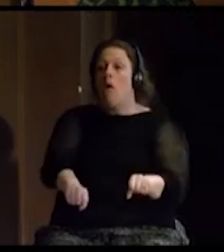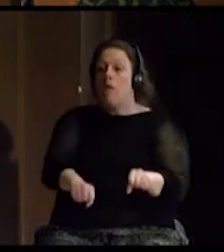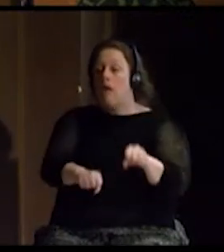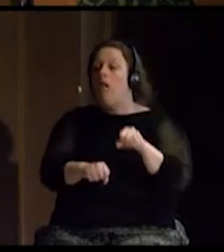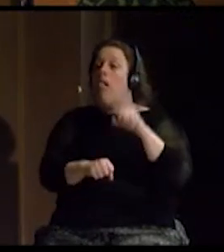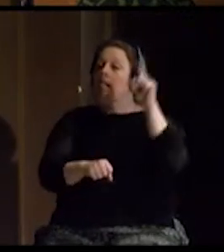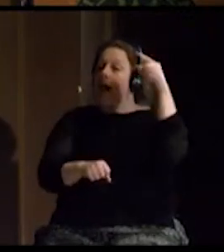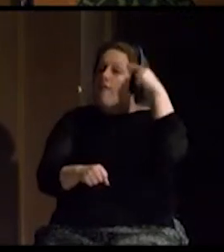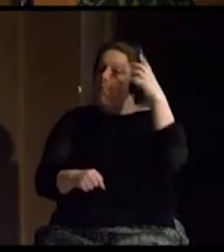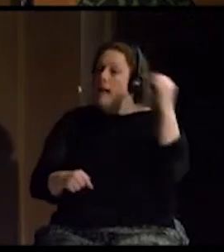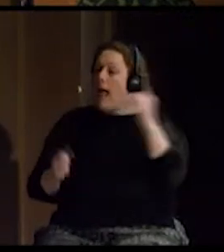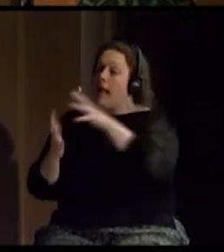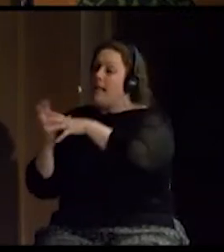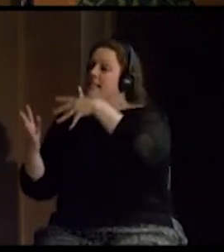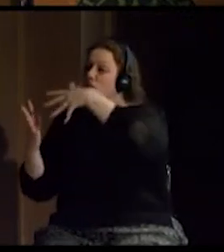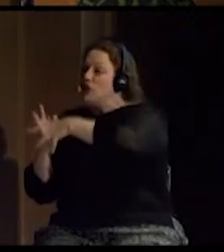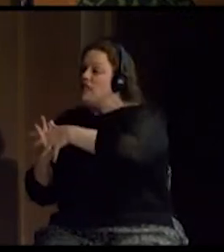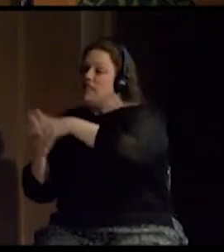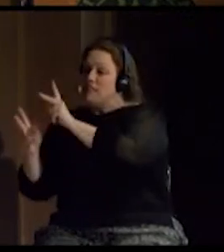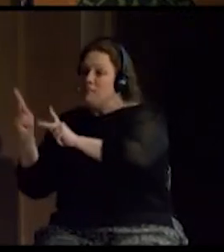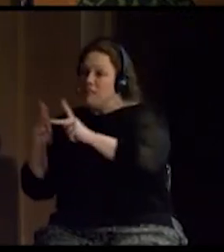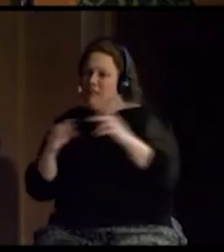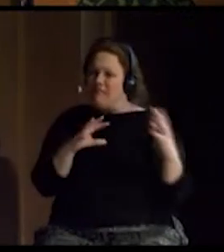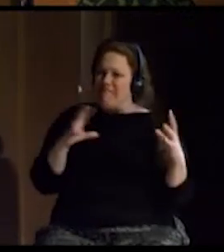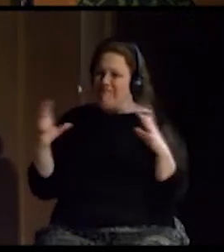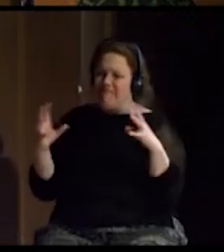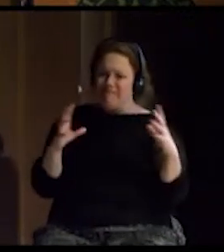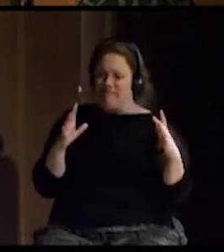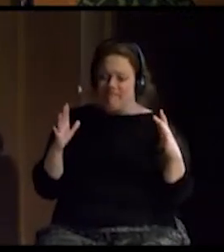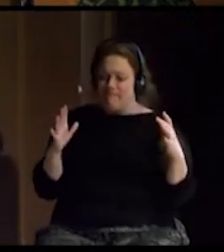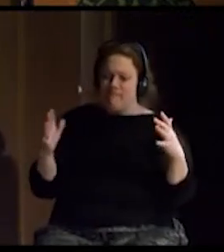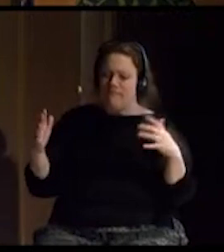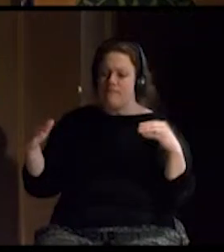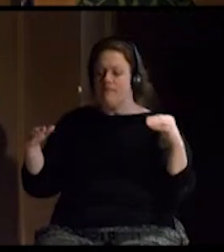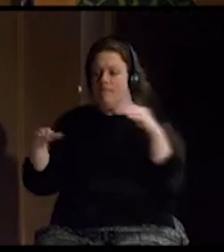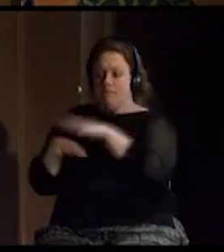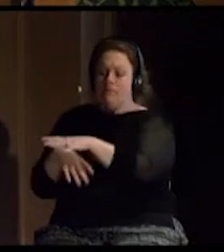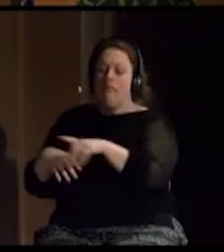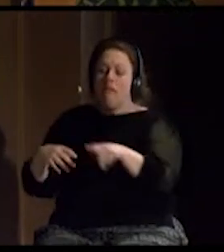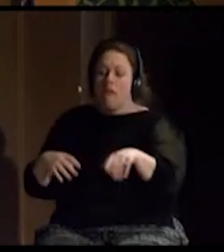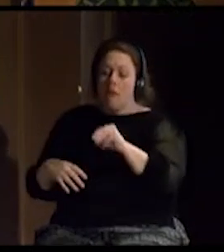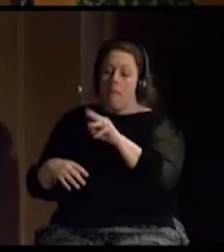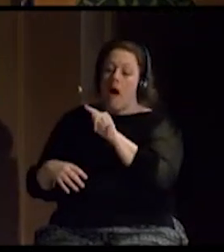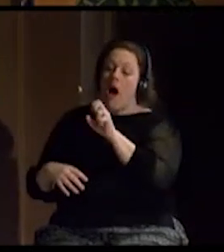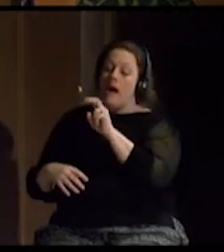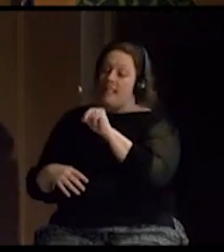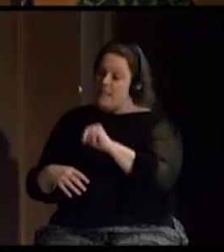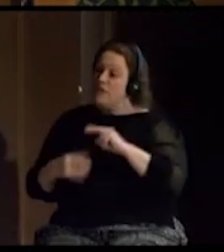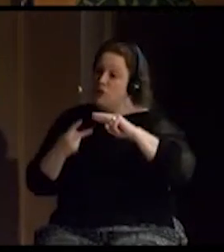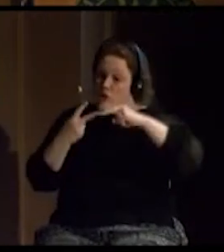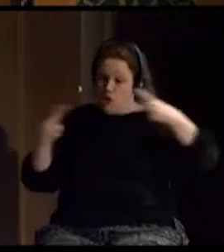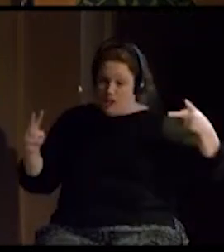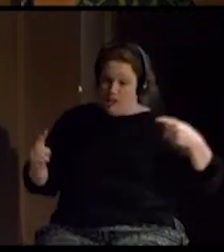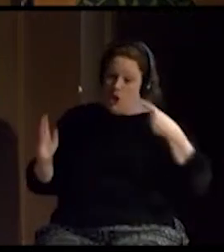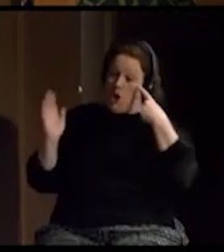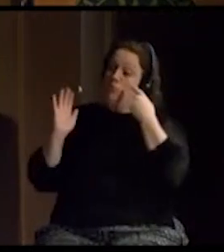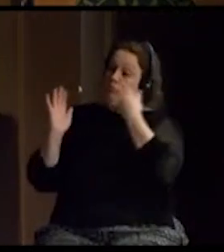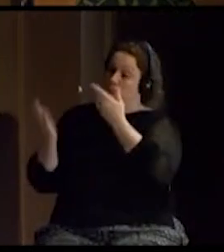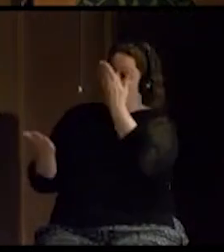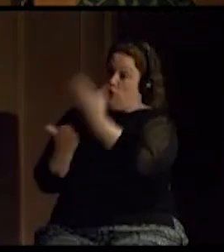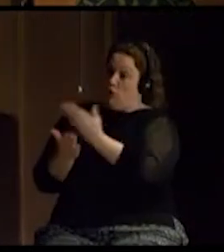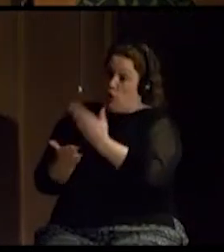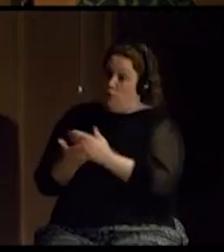peoples. The partial contribution of European ancestry in mutton's genome, it reflects this turbulent moment in